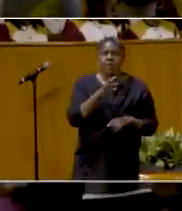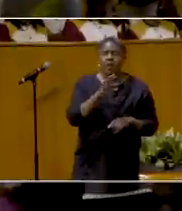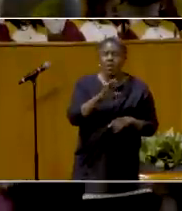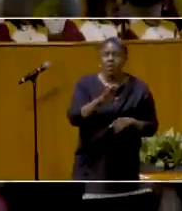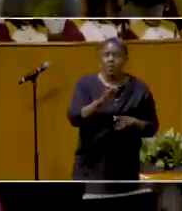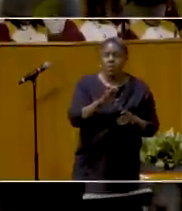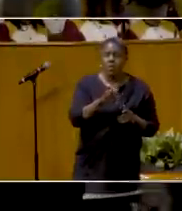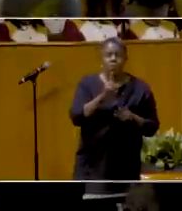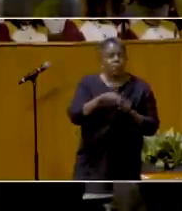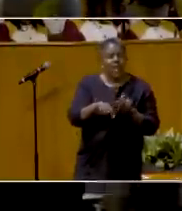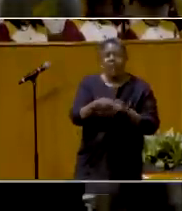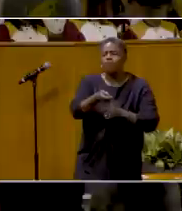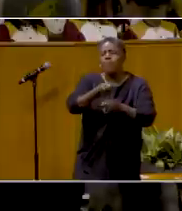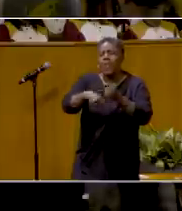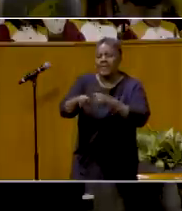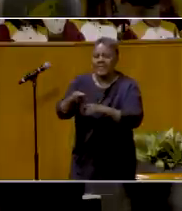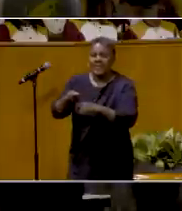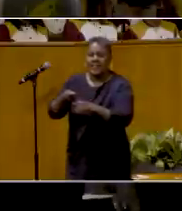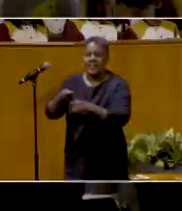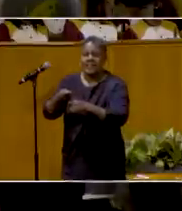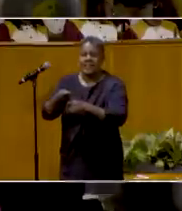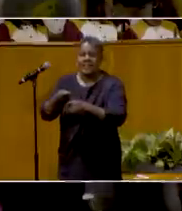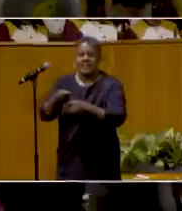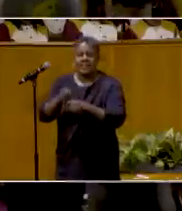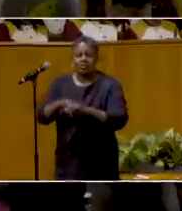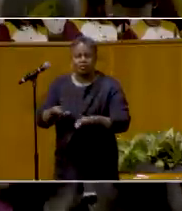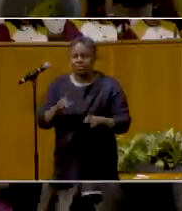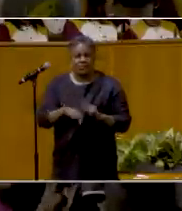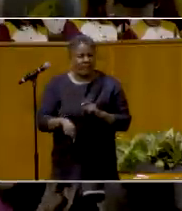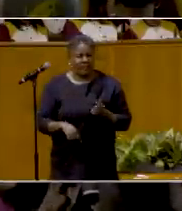you can't replace a child.